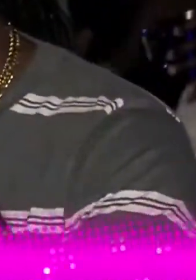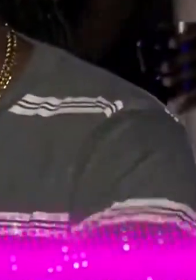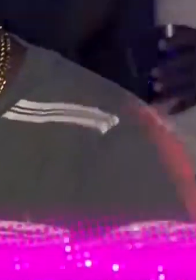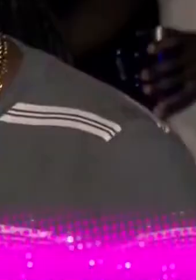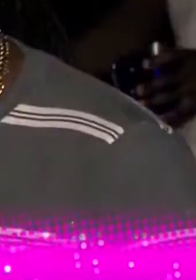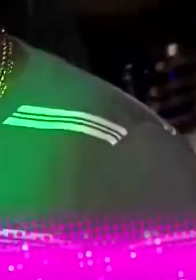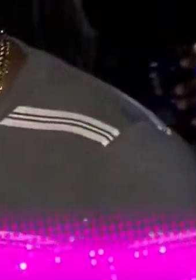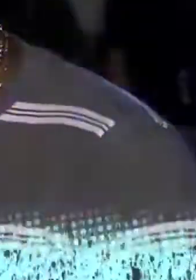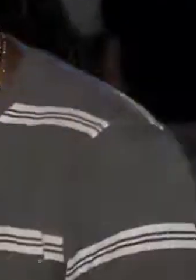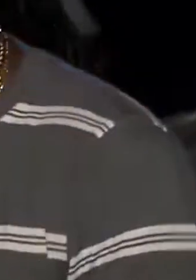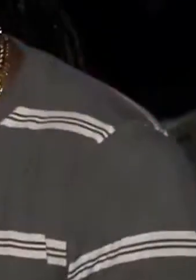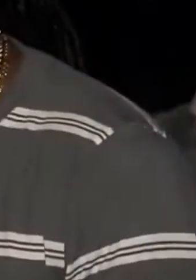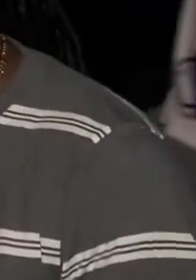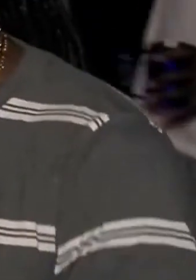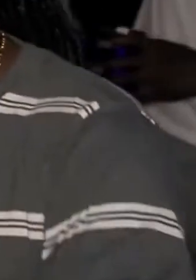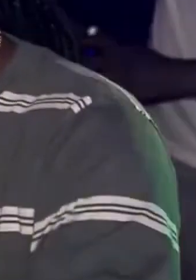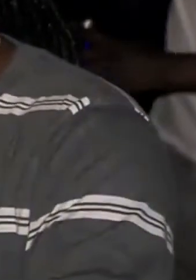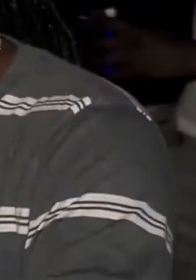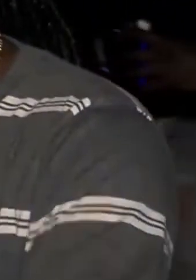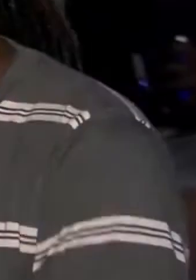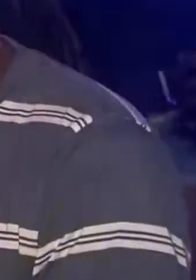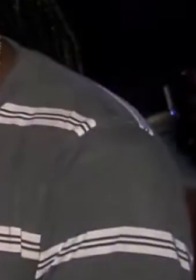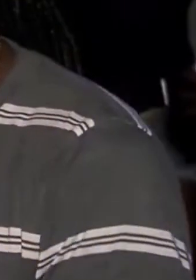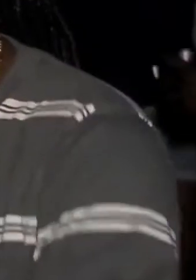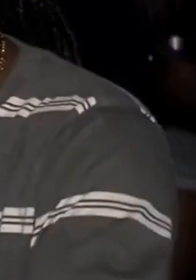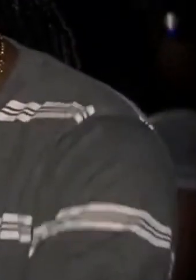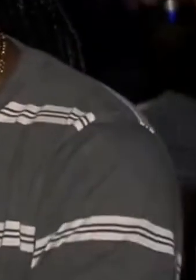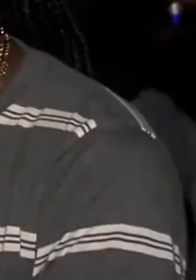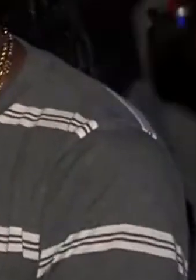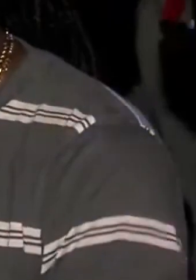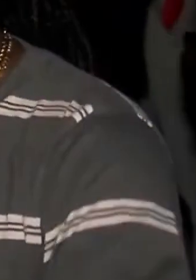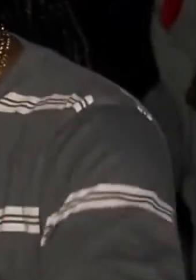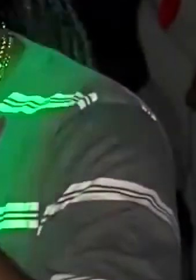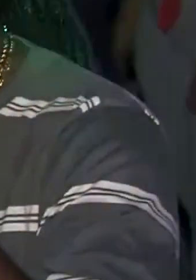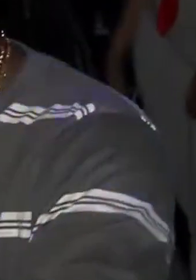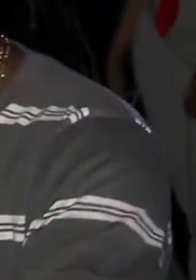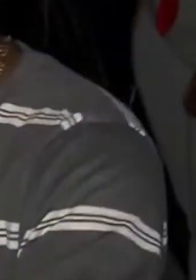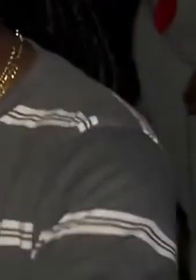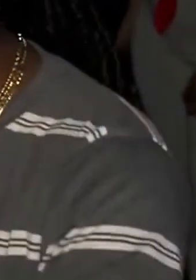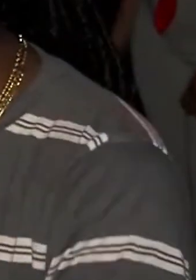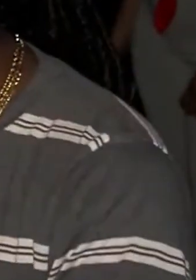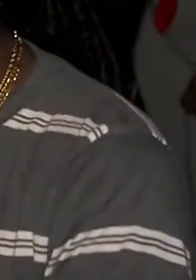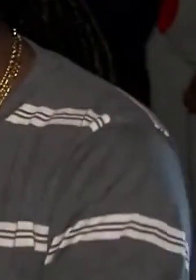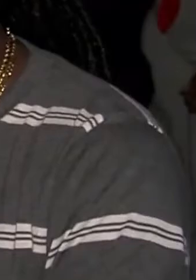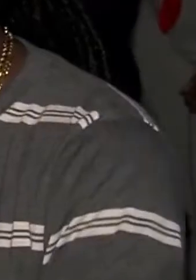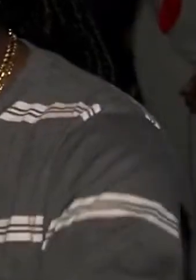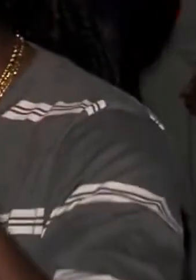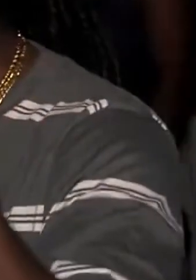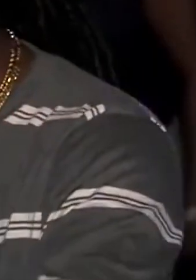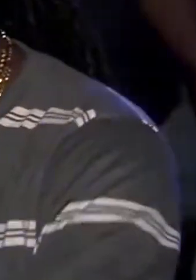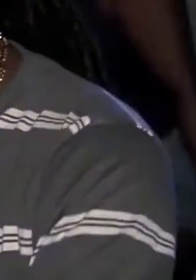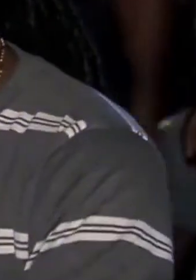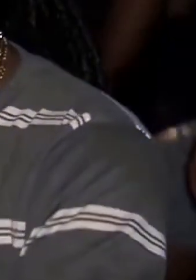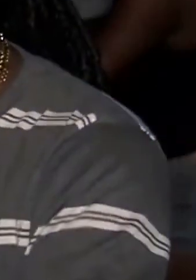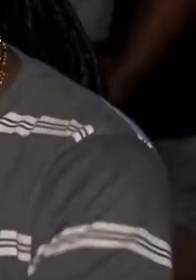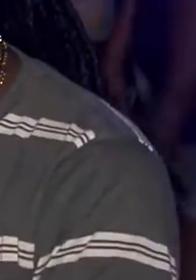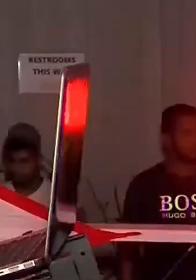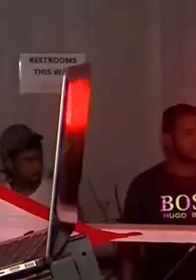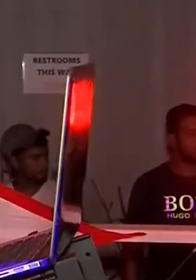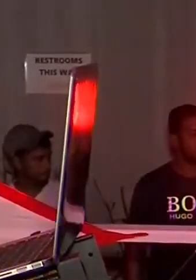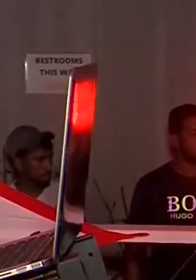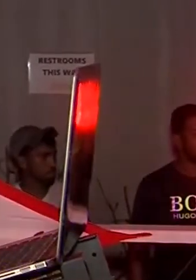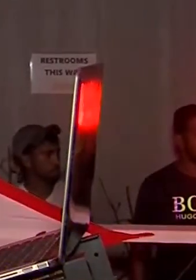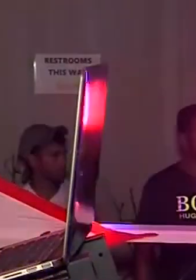Warriors is getting good rotation here in Barbados, but it's also getting pushed in Trinidad because they made some links with some DJs on radio stations